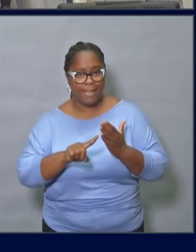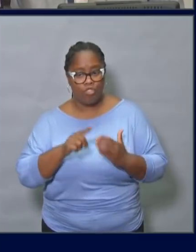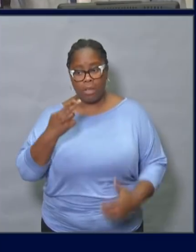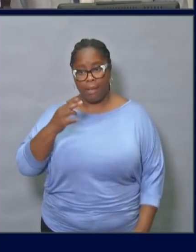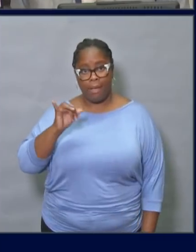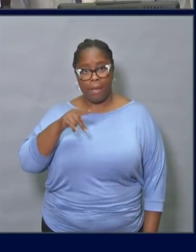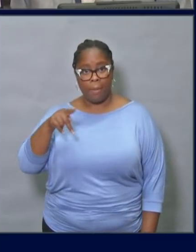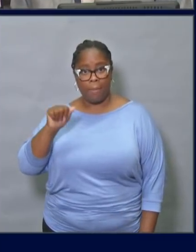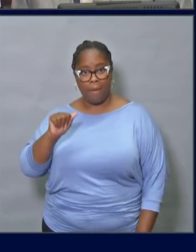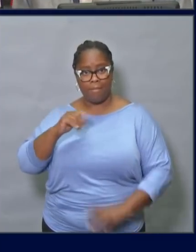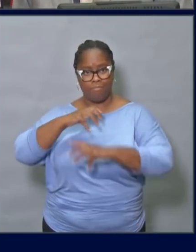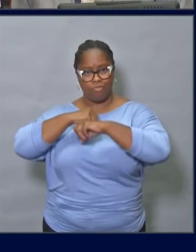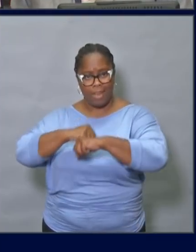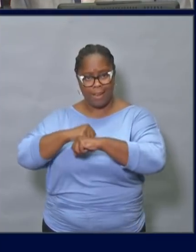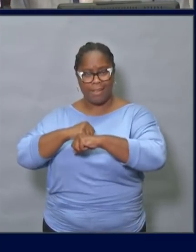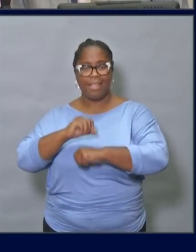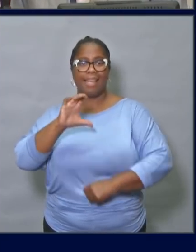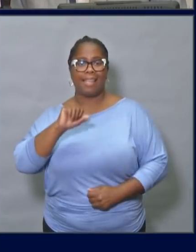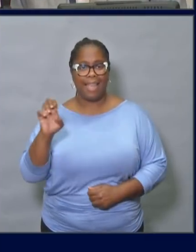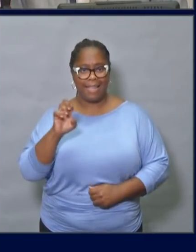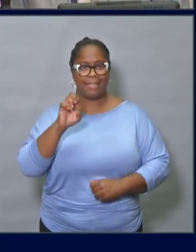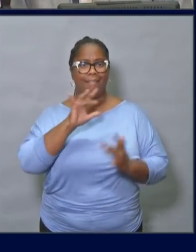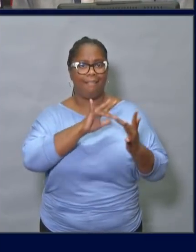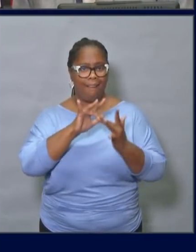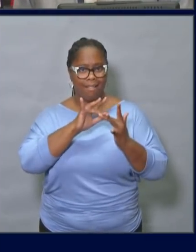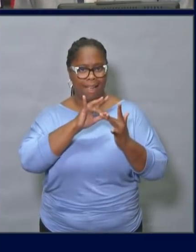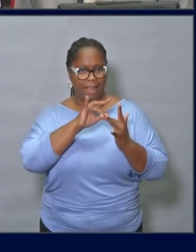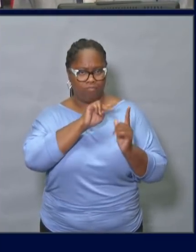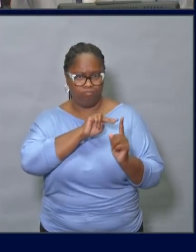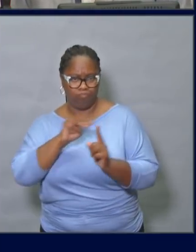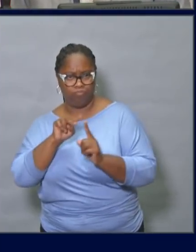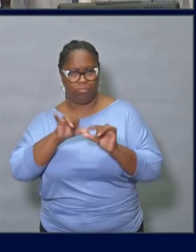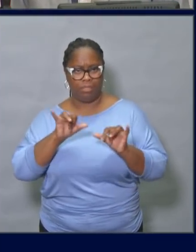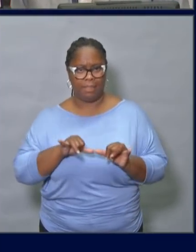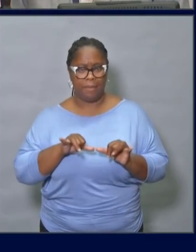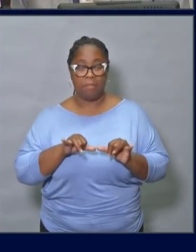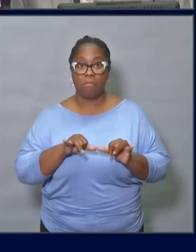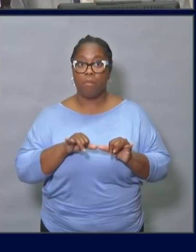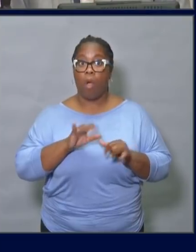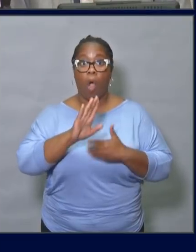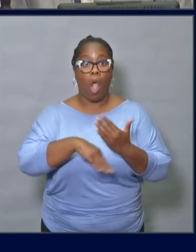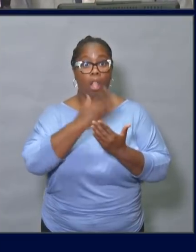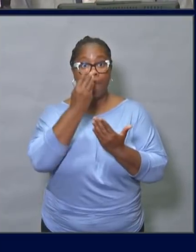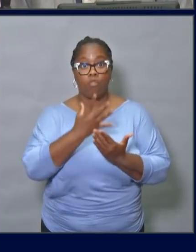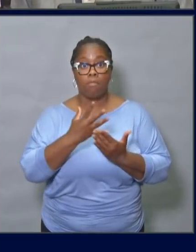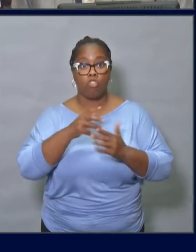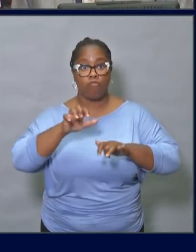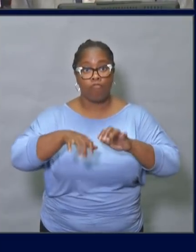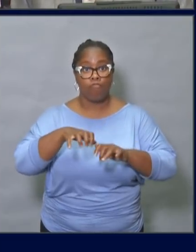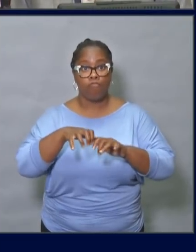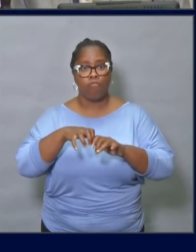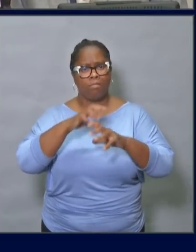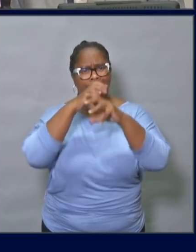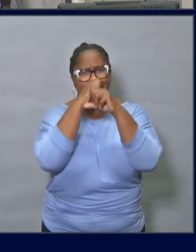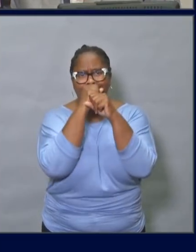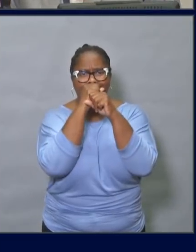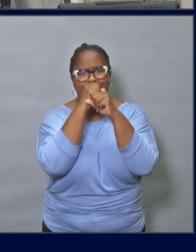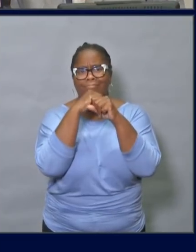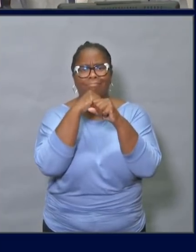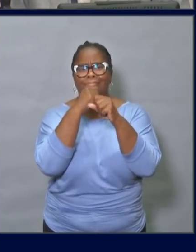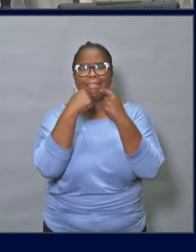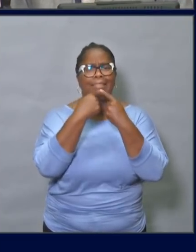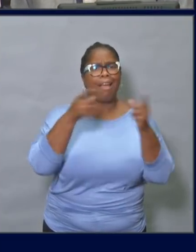system. All records are confidential, and information is not shared with any other agencies or